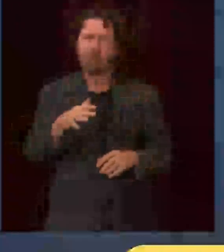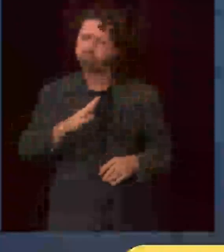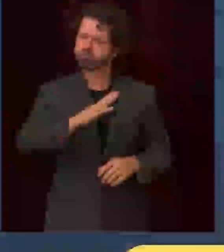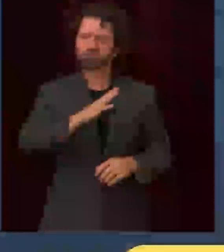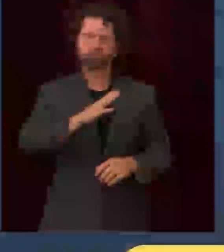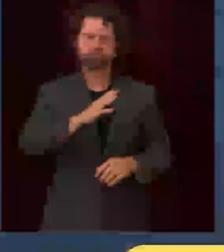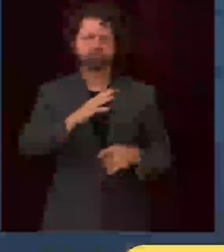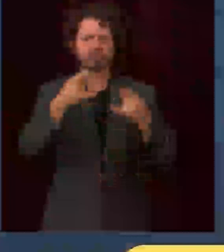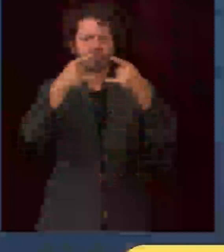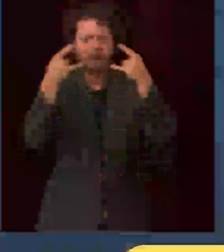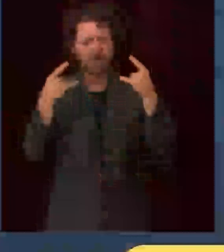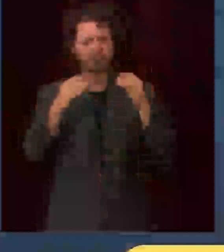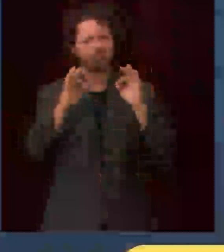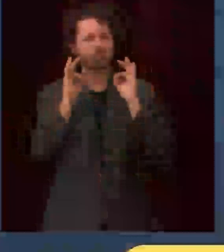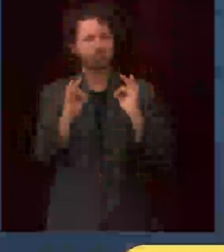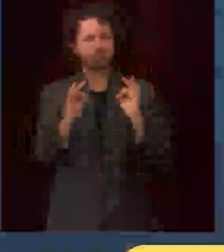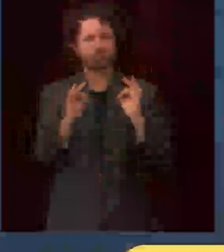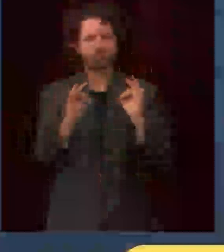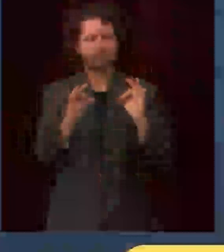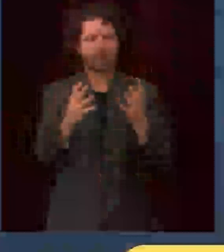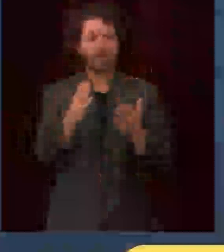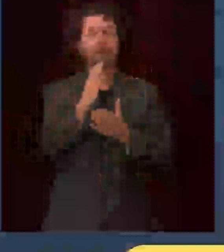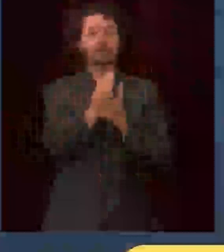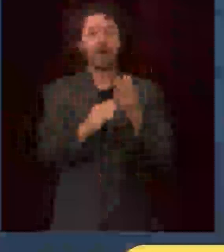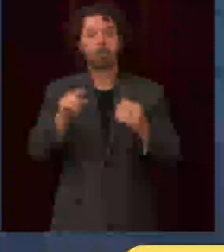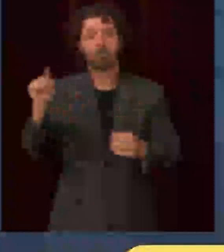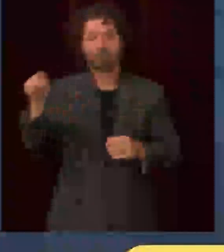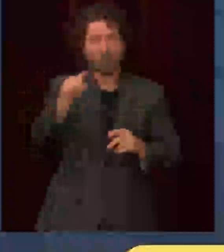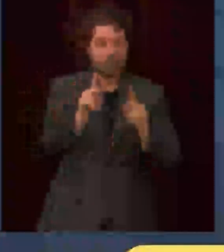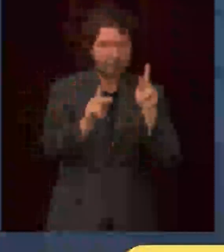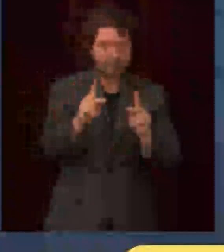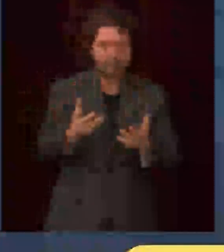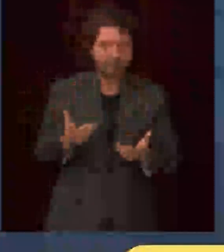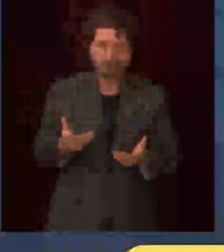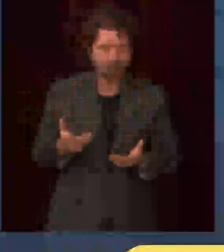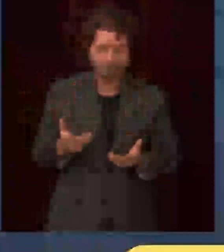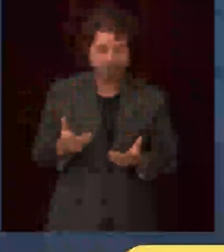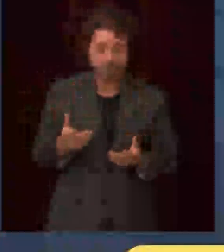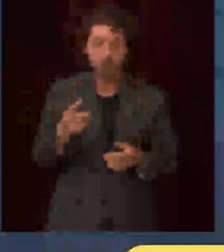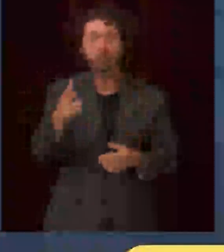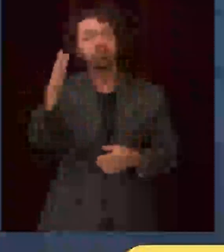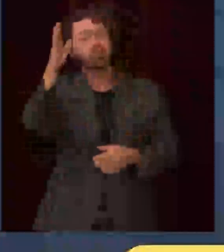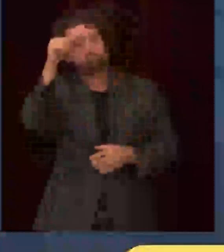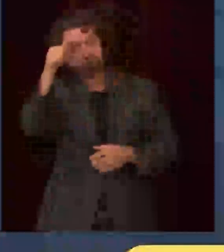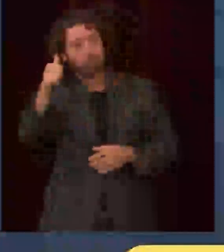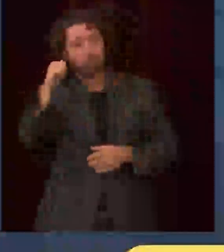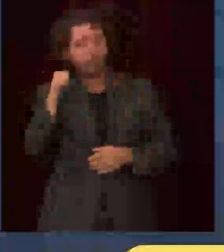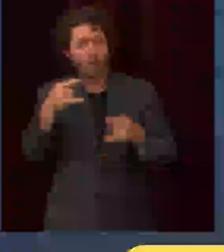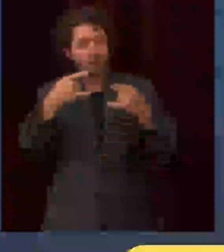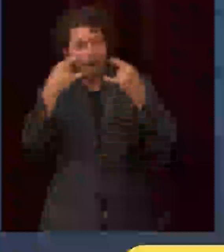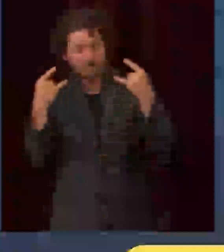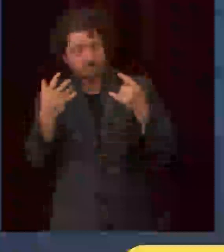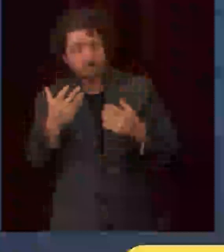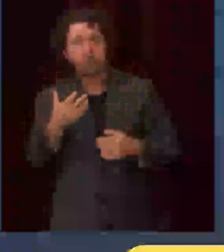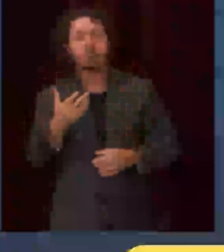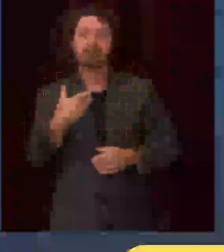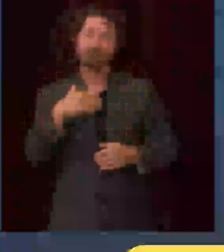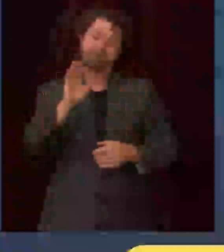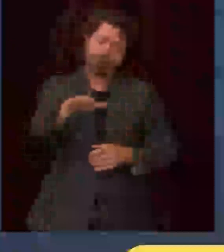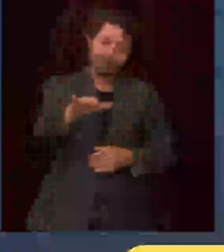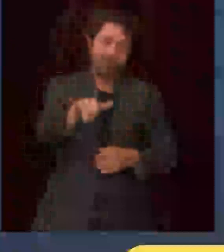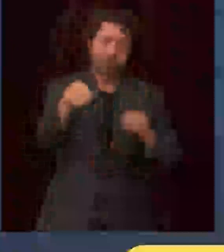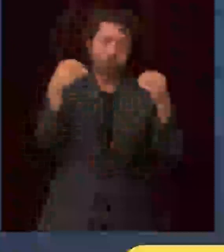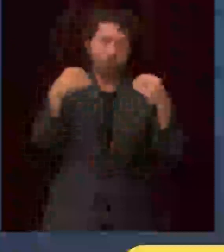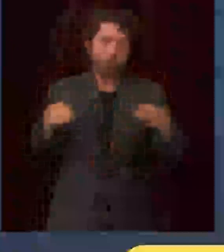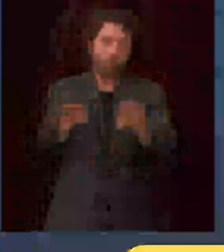legal requirement several stores in the last week, several gyms. They were going to have to pay some fines if they didn't